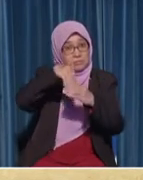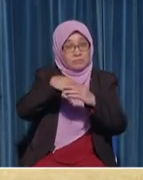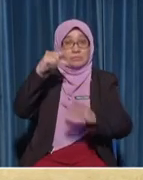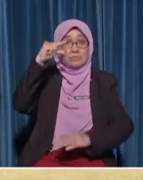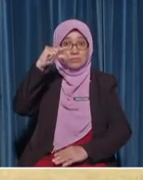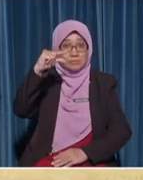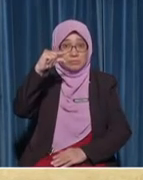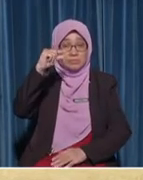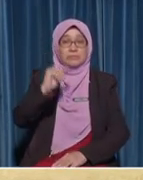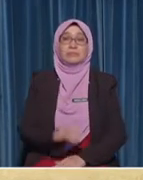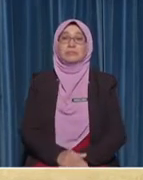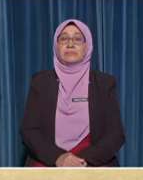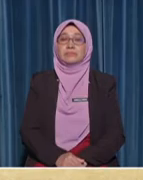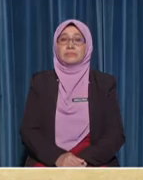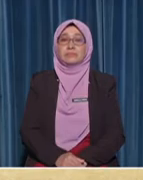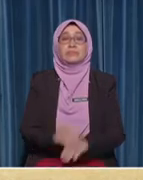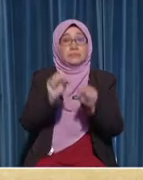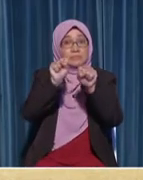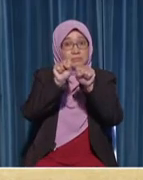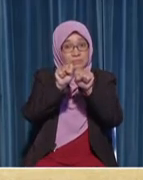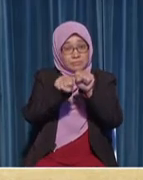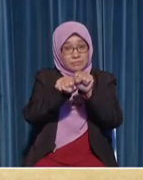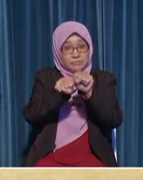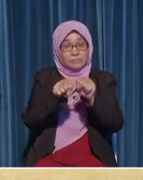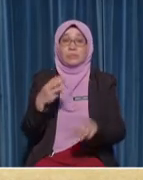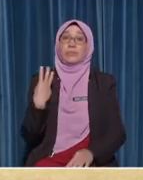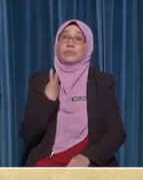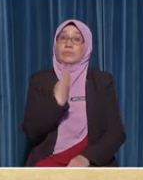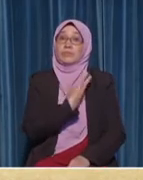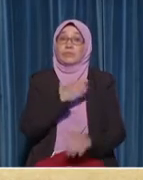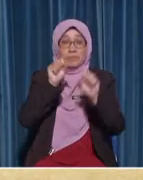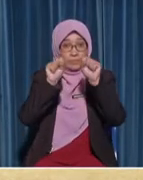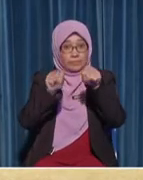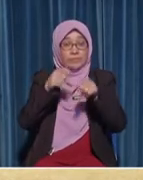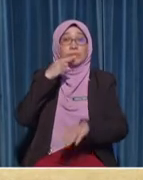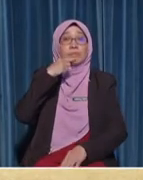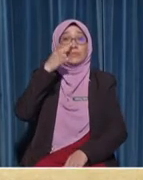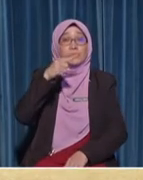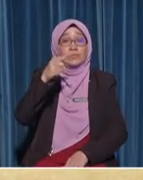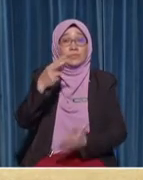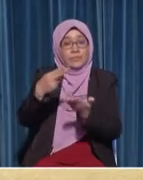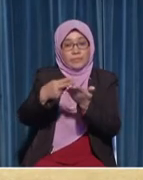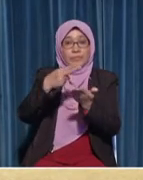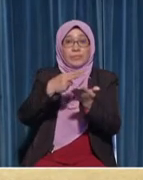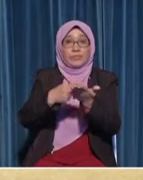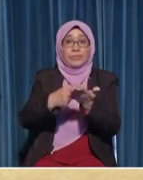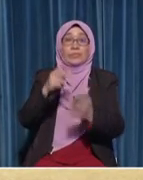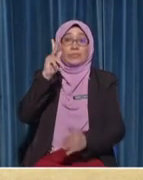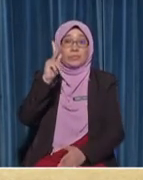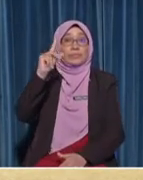gram. So, we can say a unit of